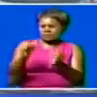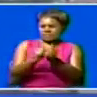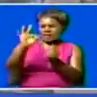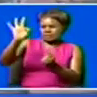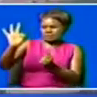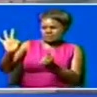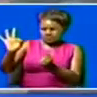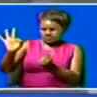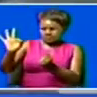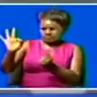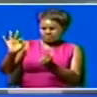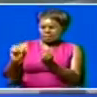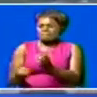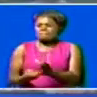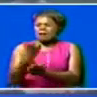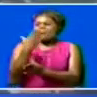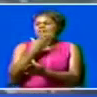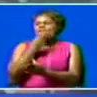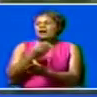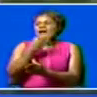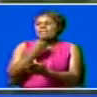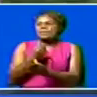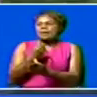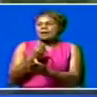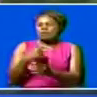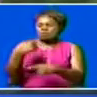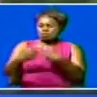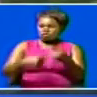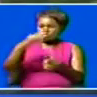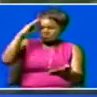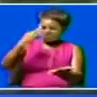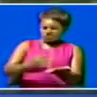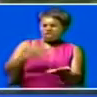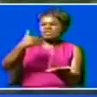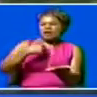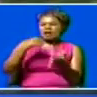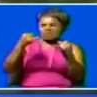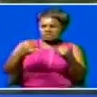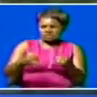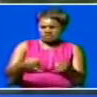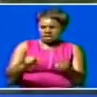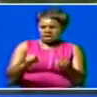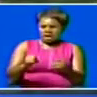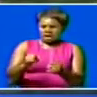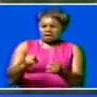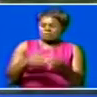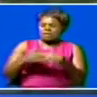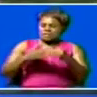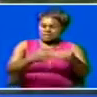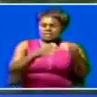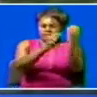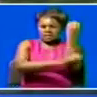2013. And with the founding father on this monument still keeping the faith and trying to point the country in the right